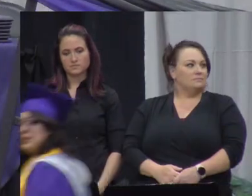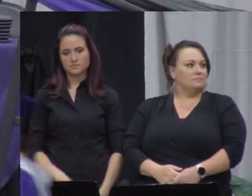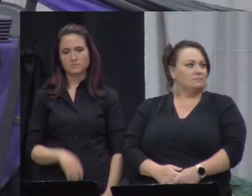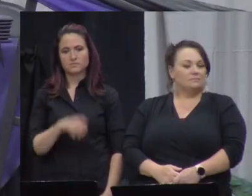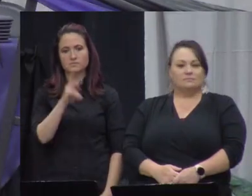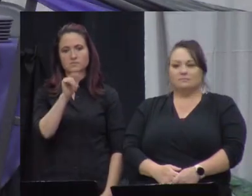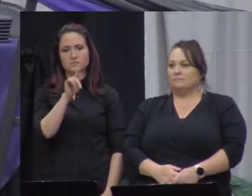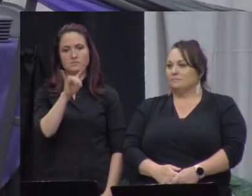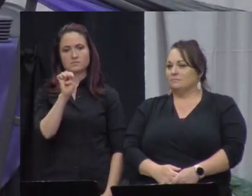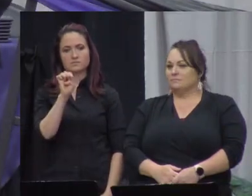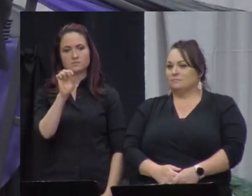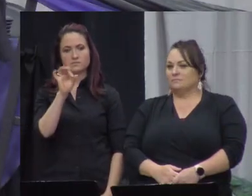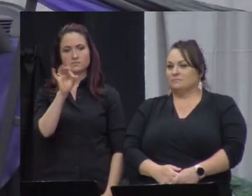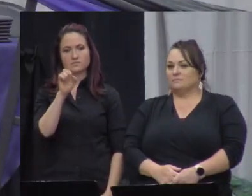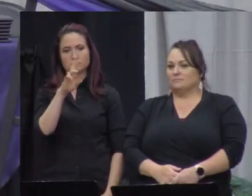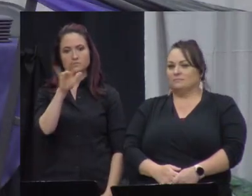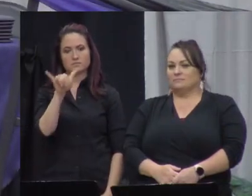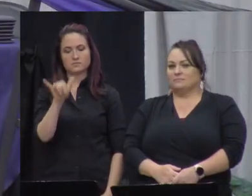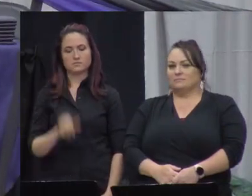Peyton Fury,